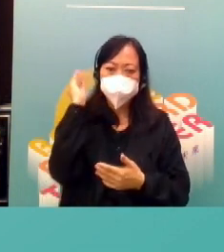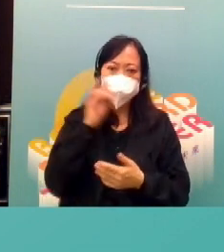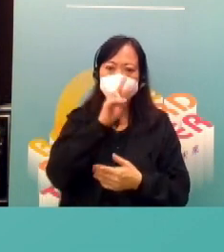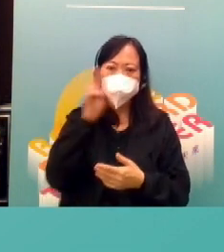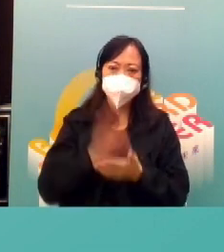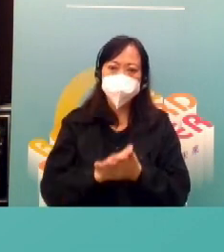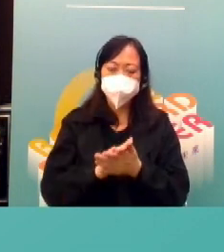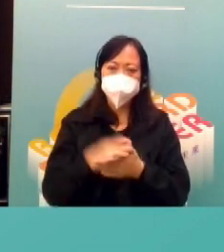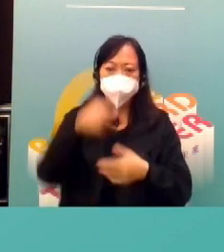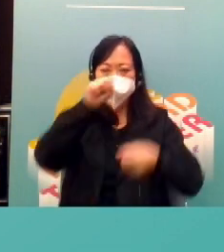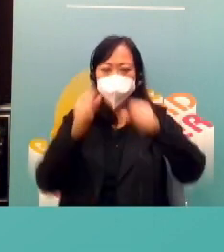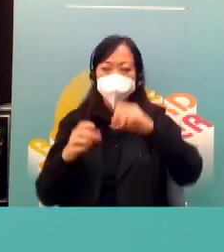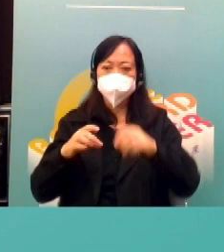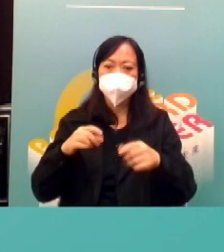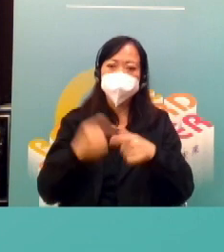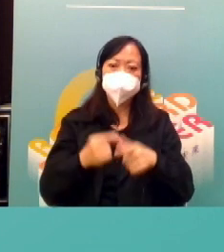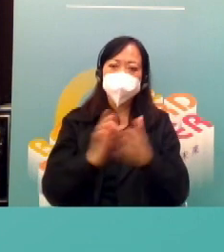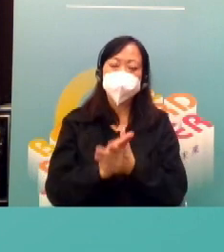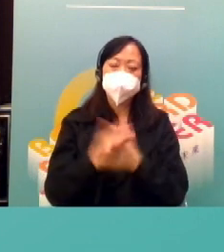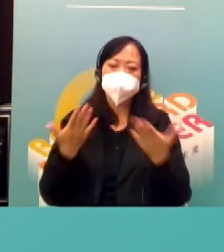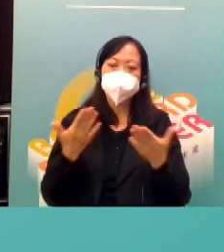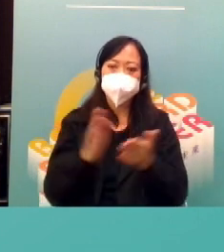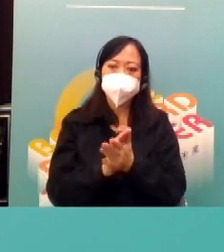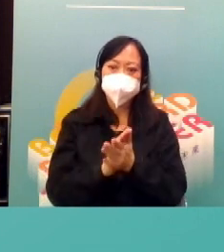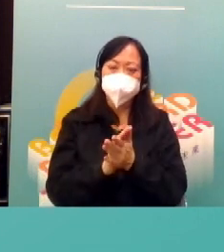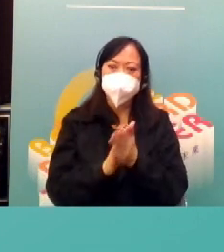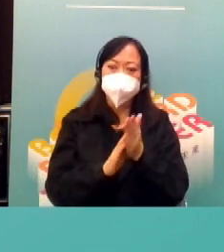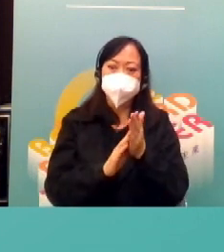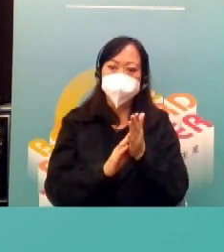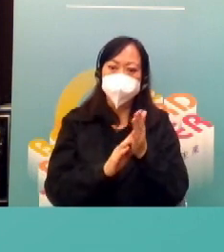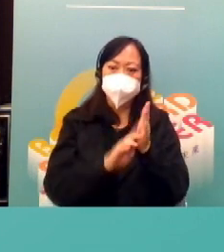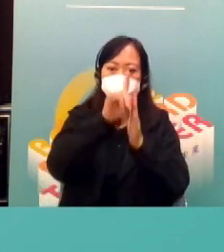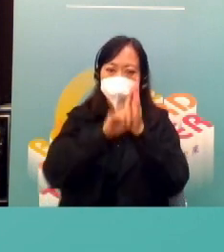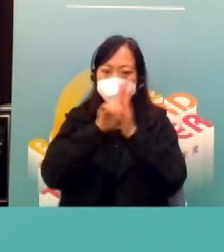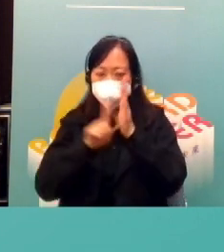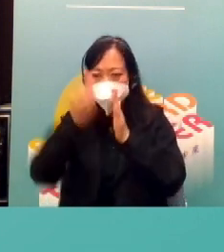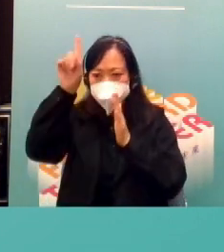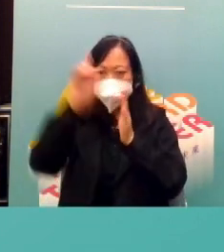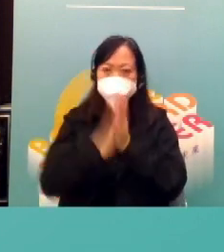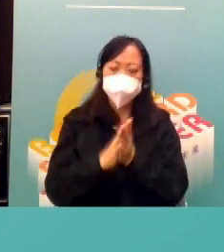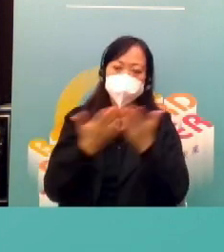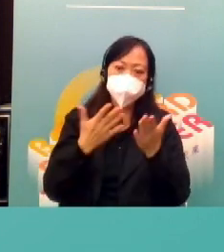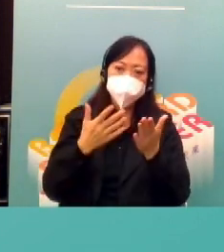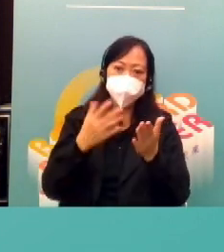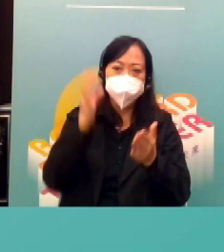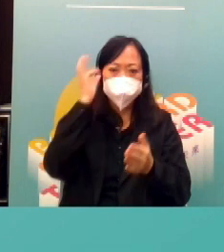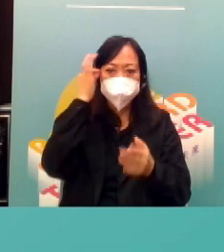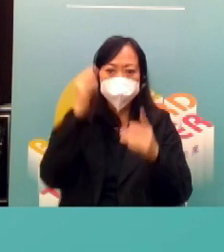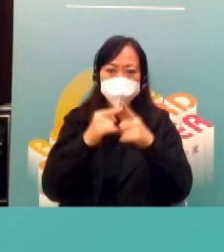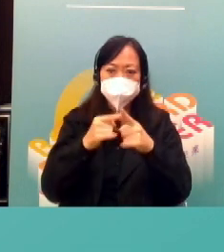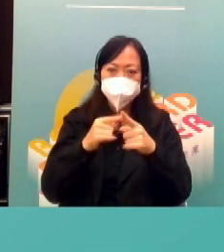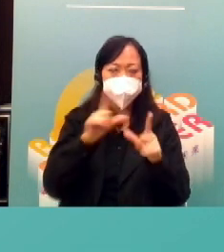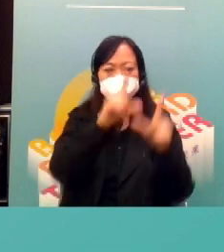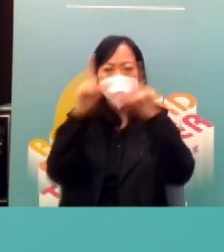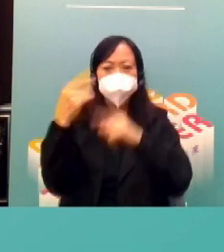during the pandemic, while the very, very poorest people were barely able to make a living. And for me, that really revealed a kind of a